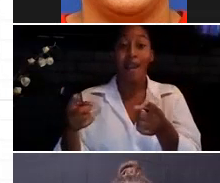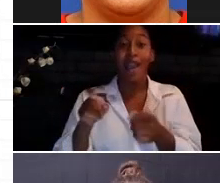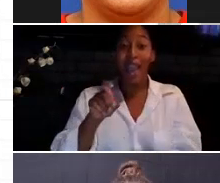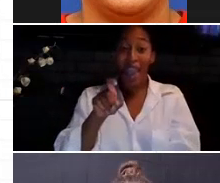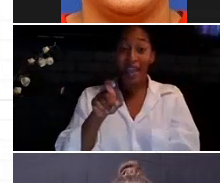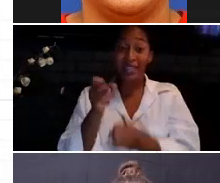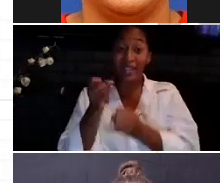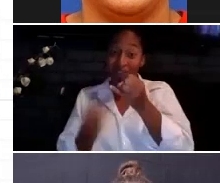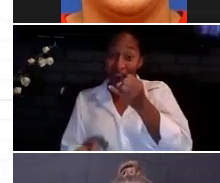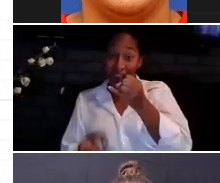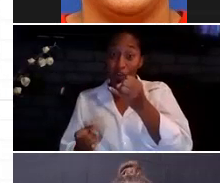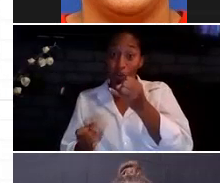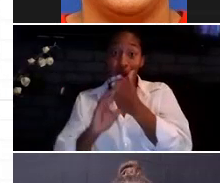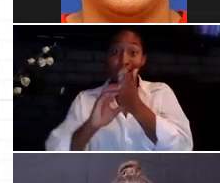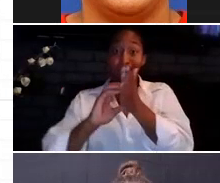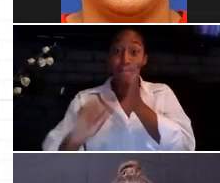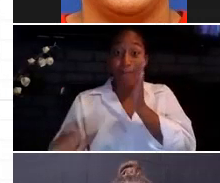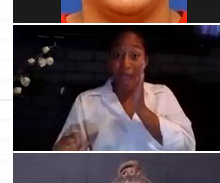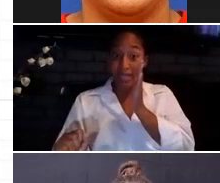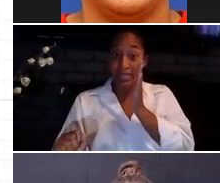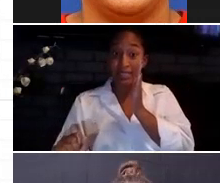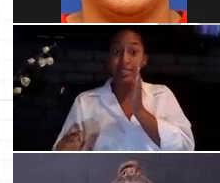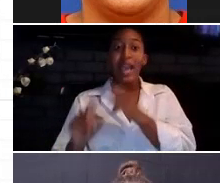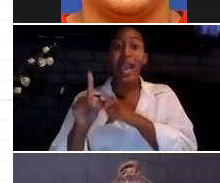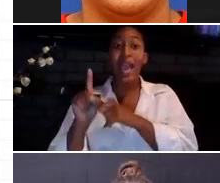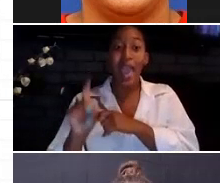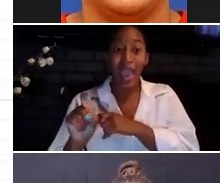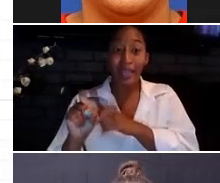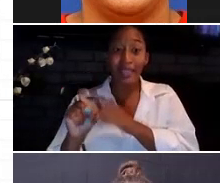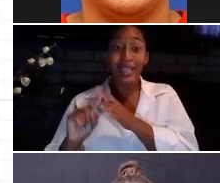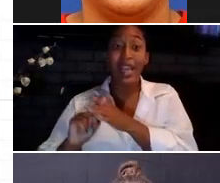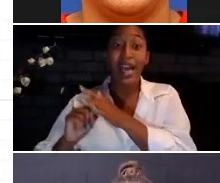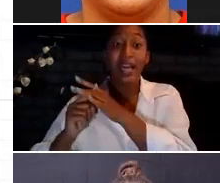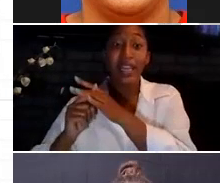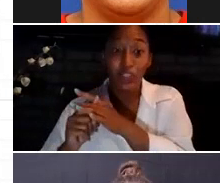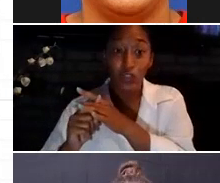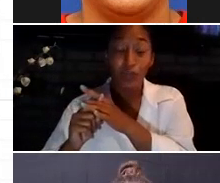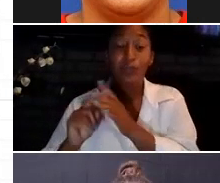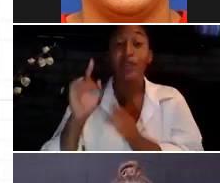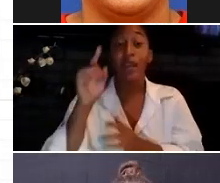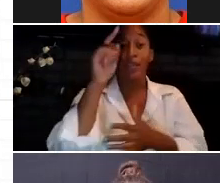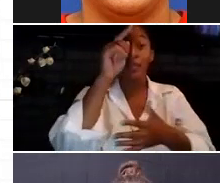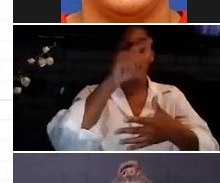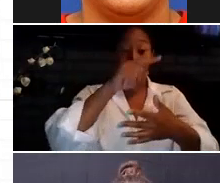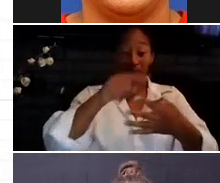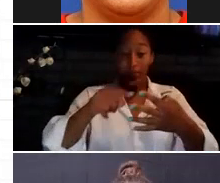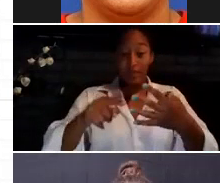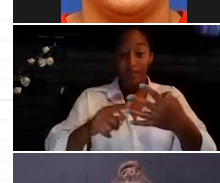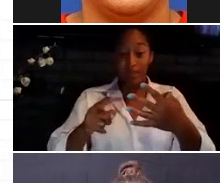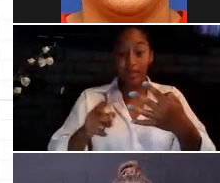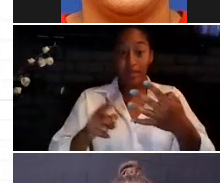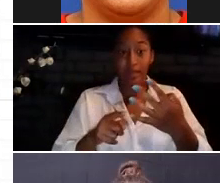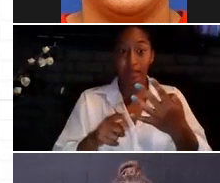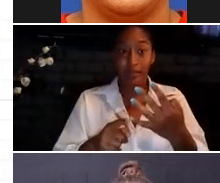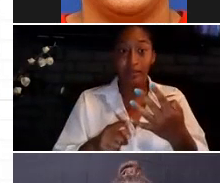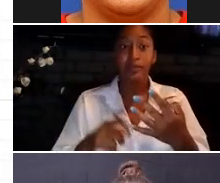minus X initial. Okay. So these are my equations of motion. So this allows